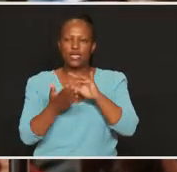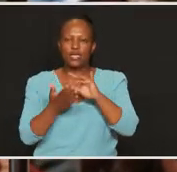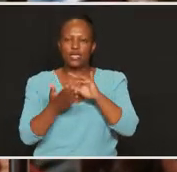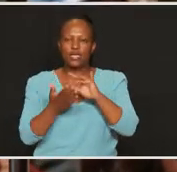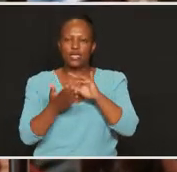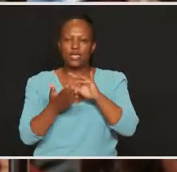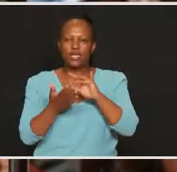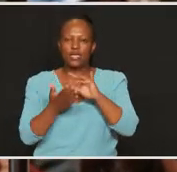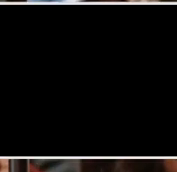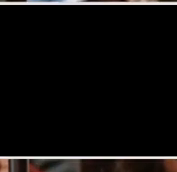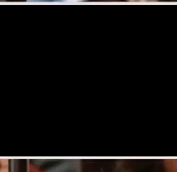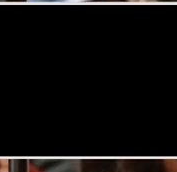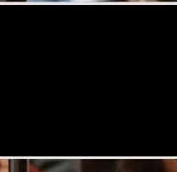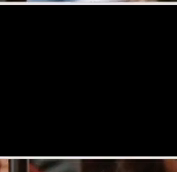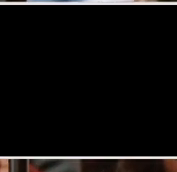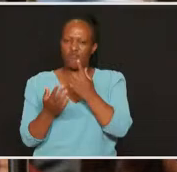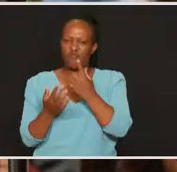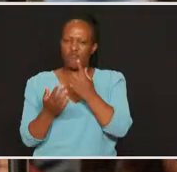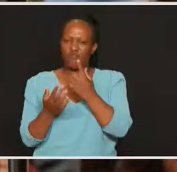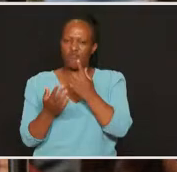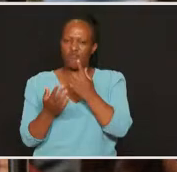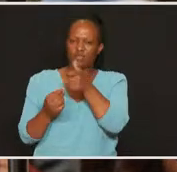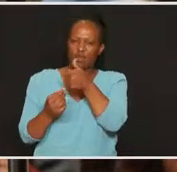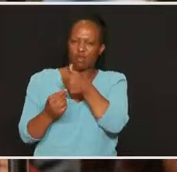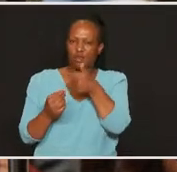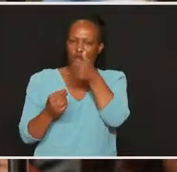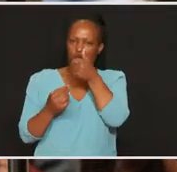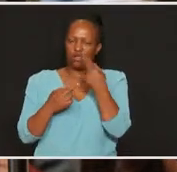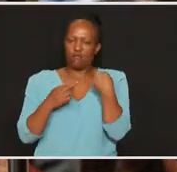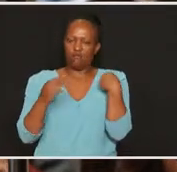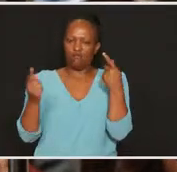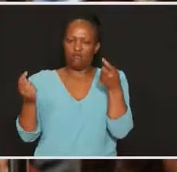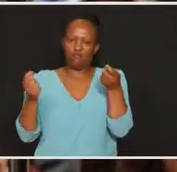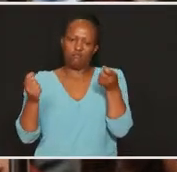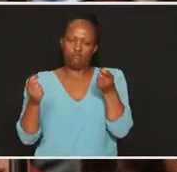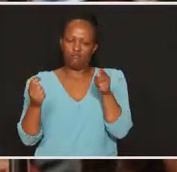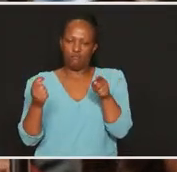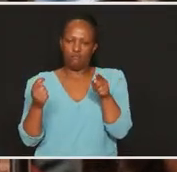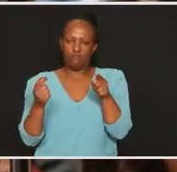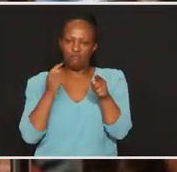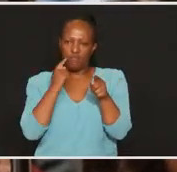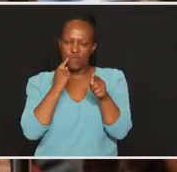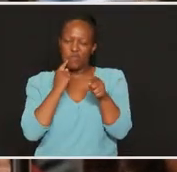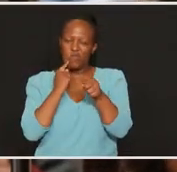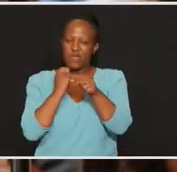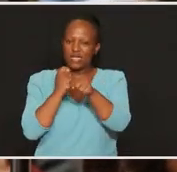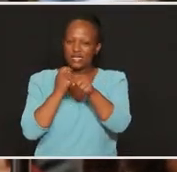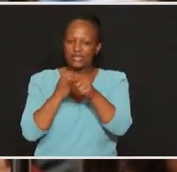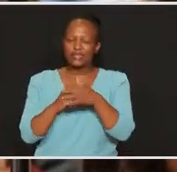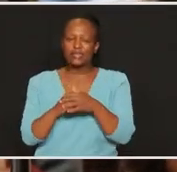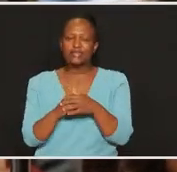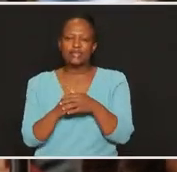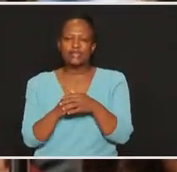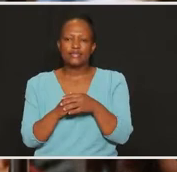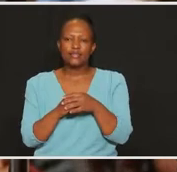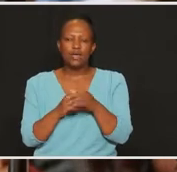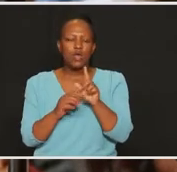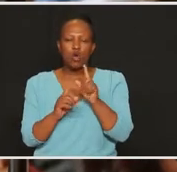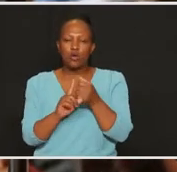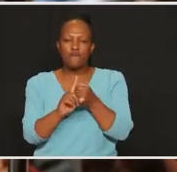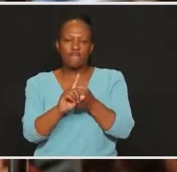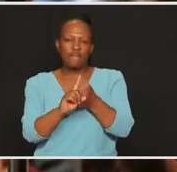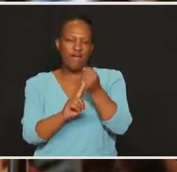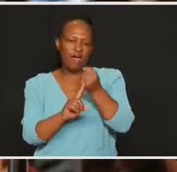decentralized as we are adopting a notion that is not advocating